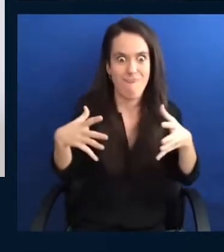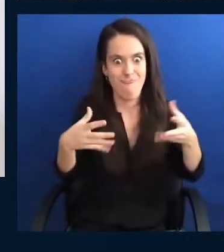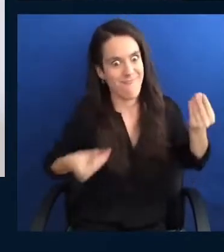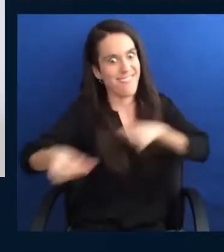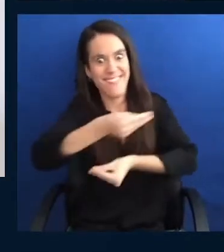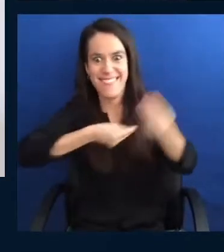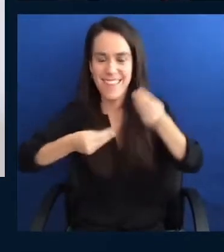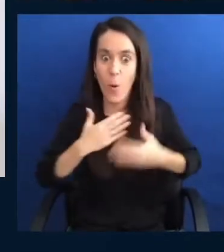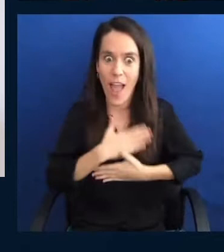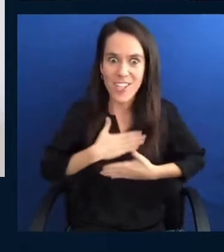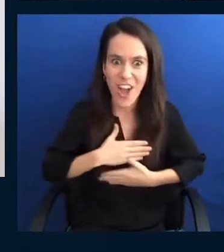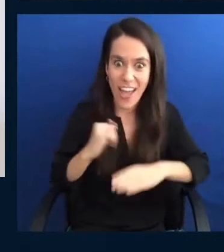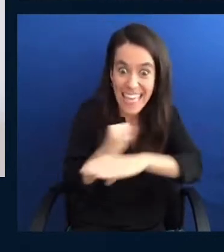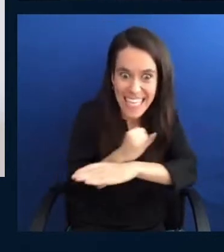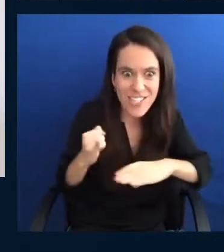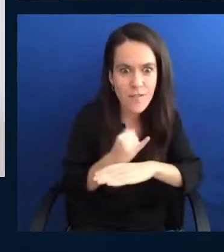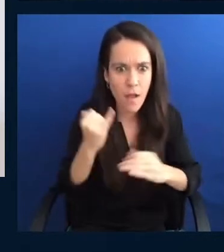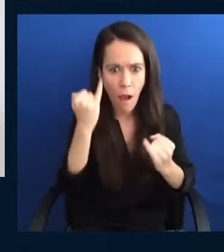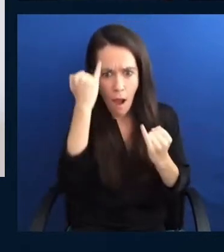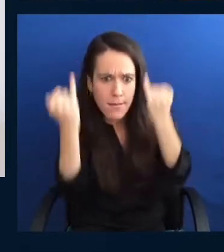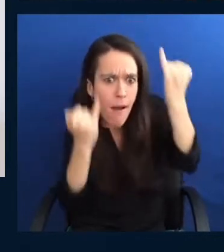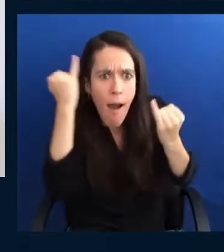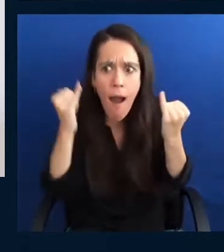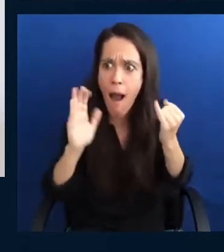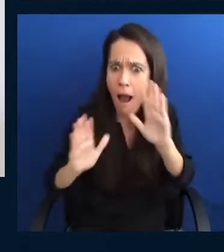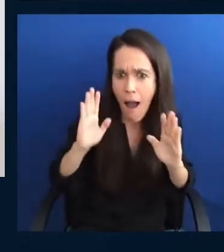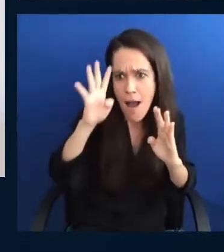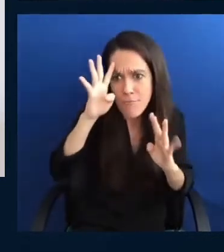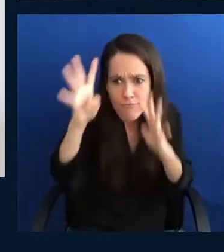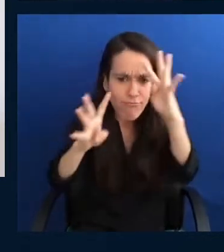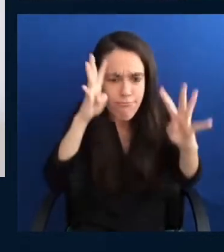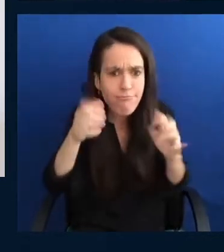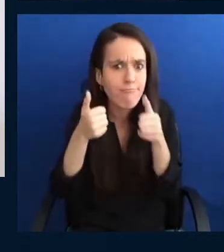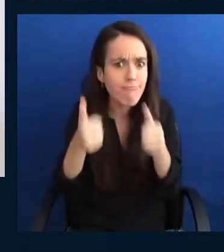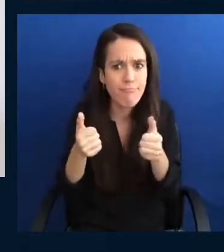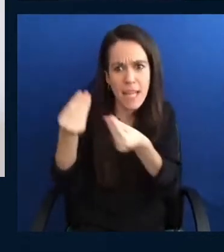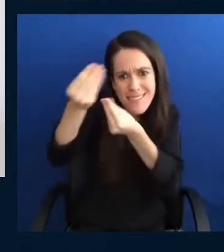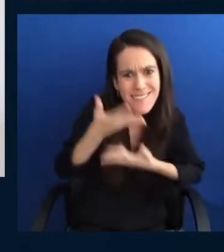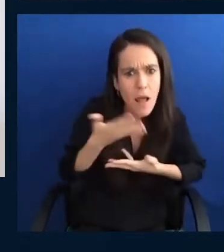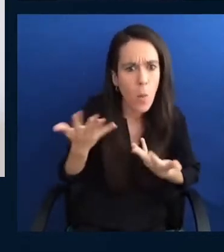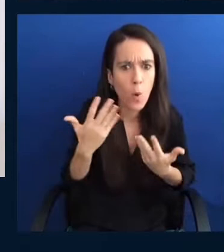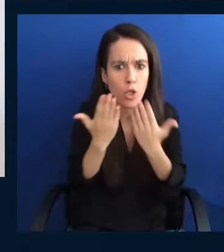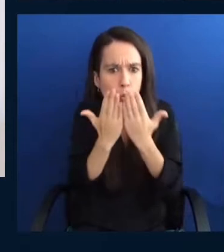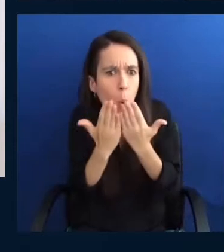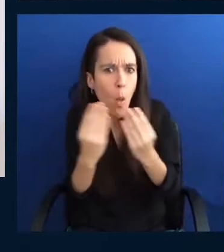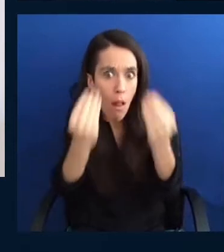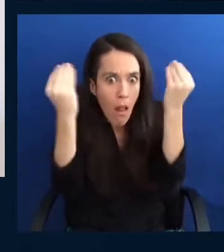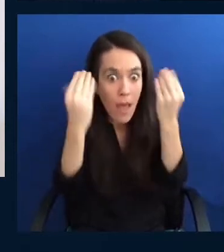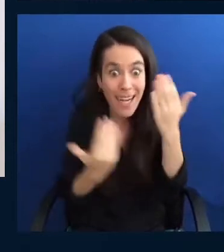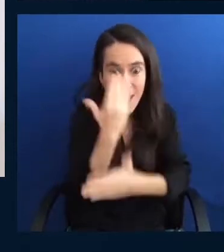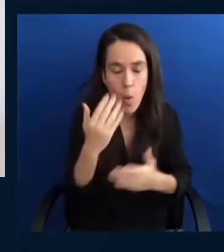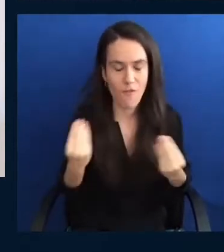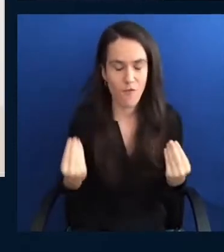to have interns in. They give us some new insights, and they tell us what they're teaching at school, and it's very valuable for us.